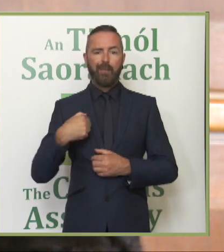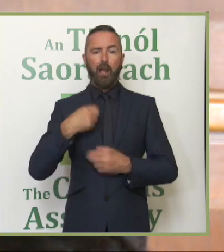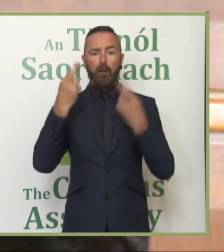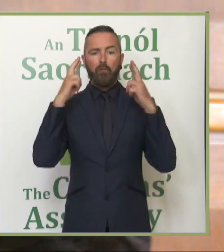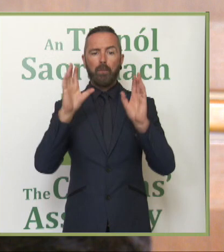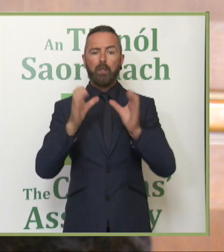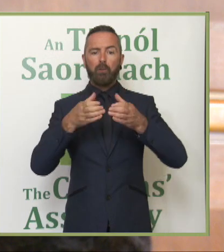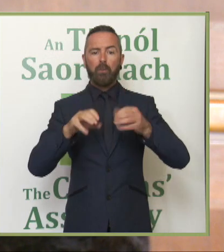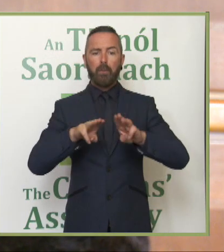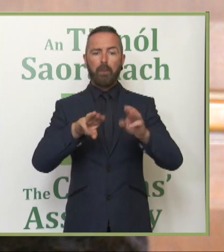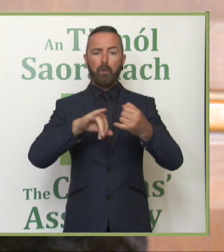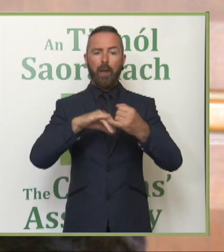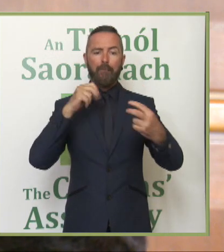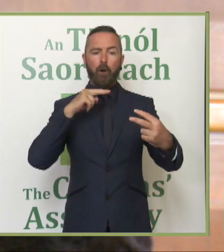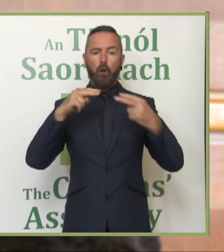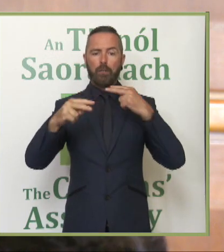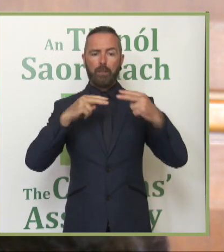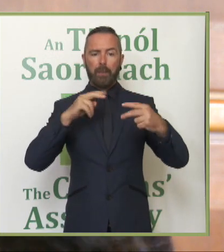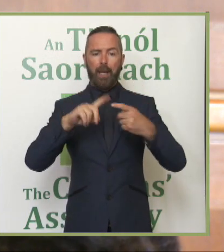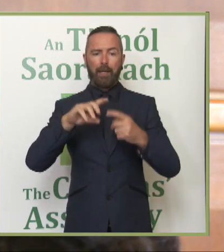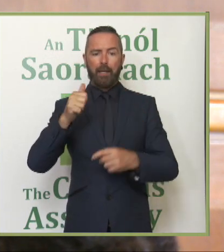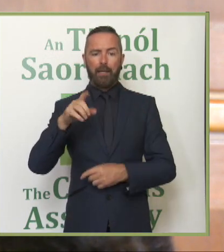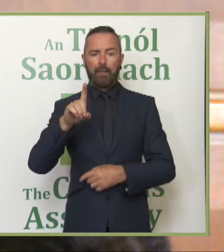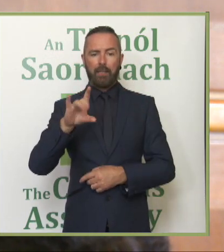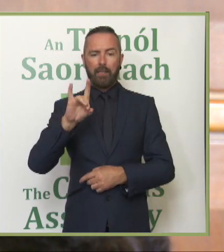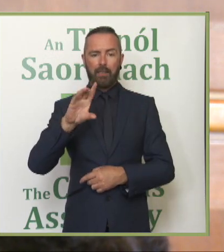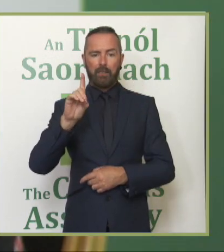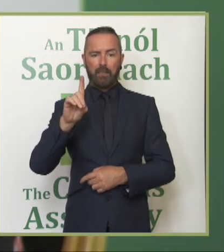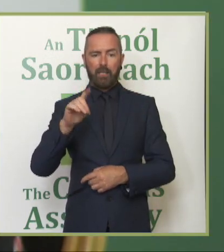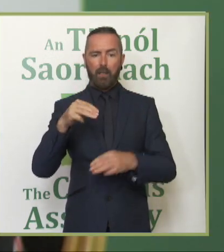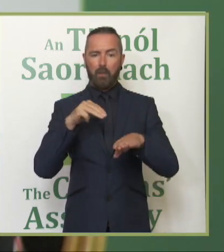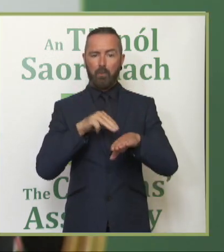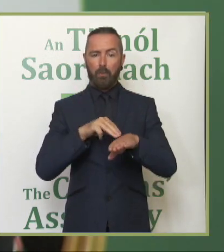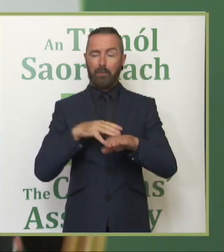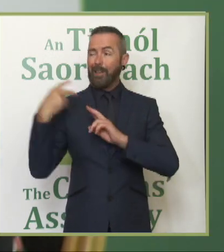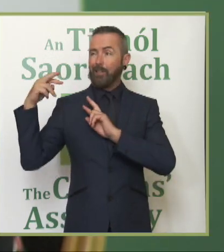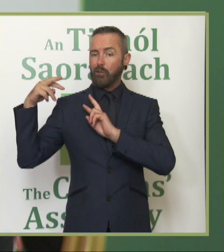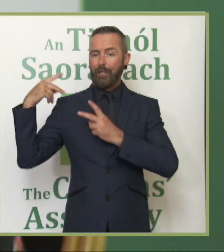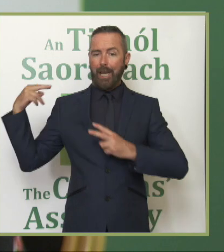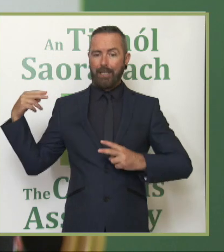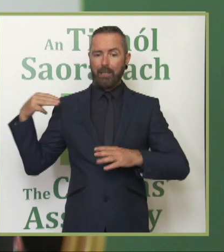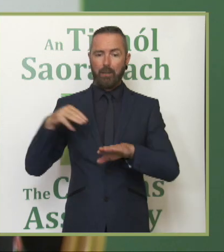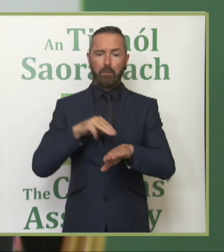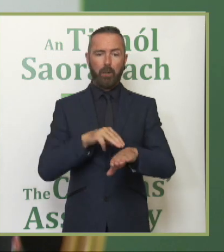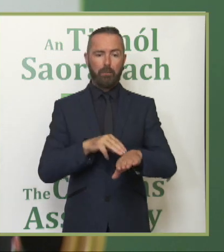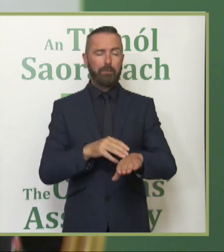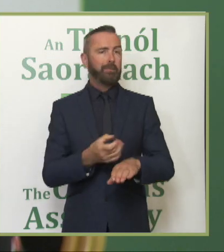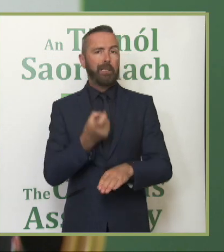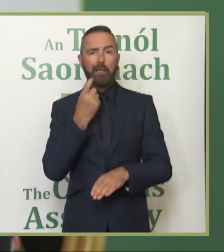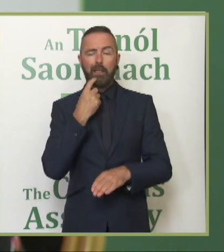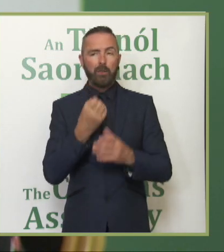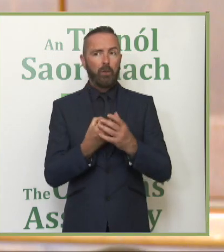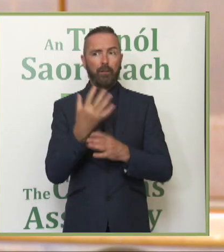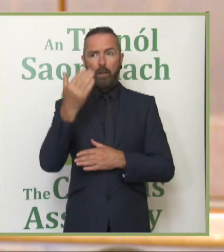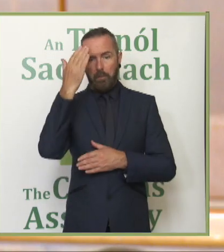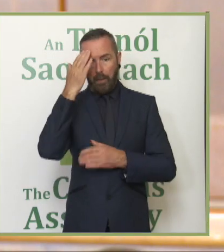who have autism and ADHD problem, and this is a genetic problem, and it's easily to develop mental